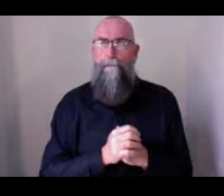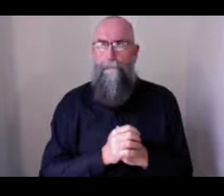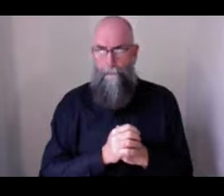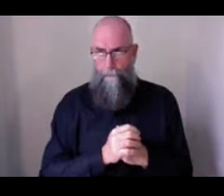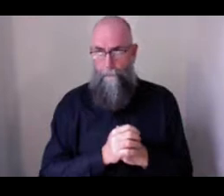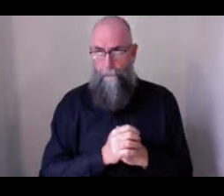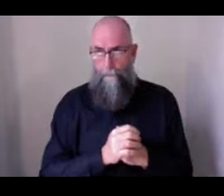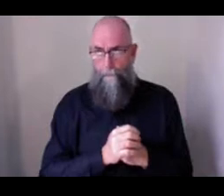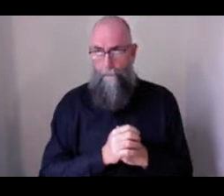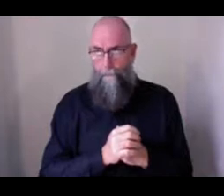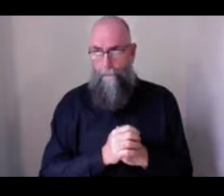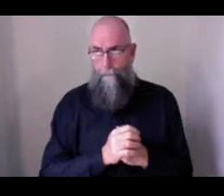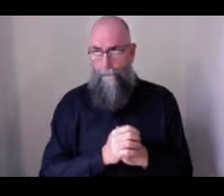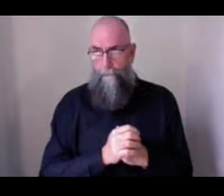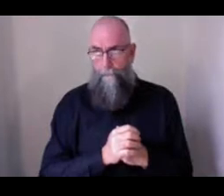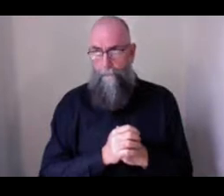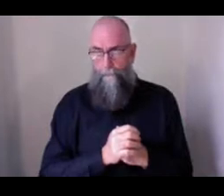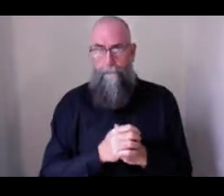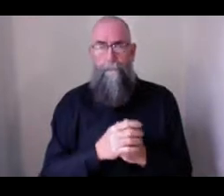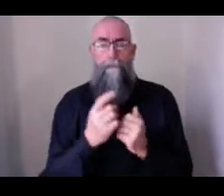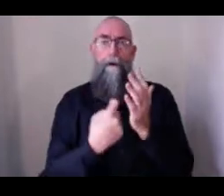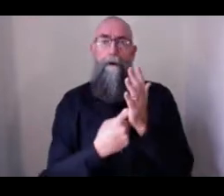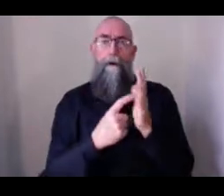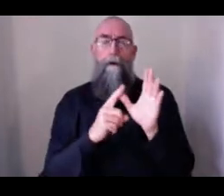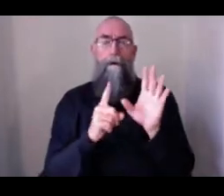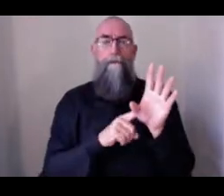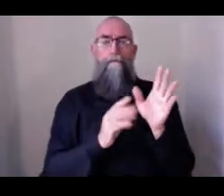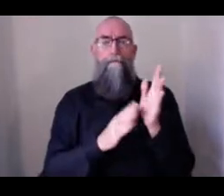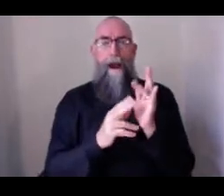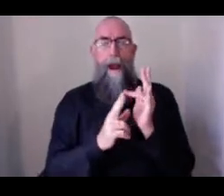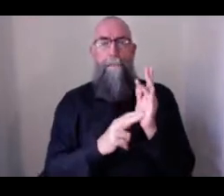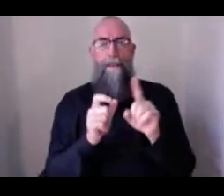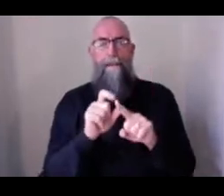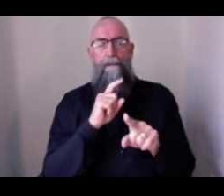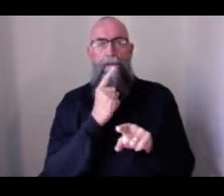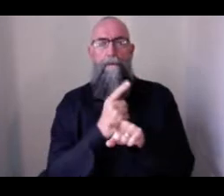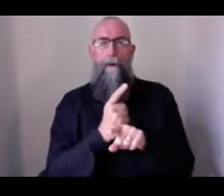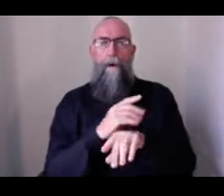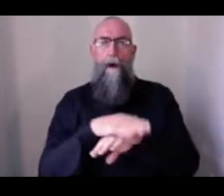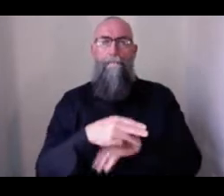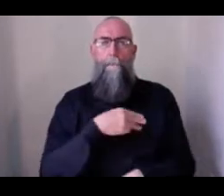So just Raymond has clarified his question around the minister's